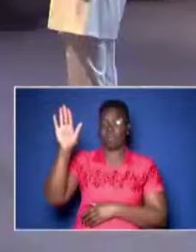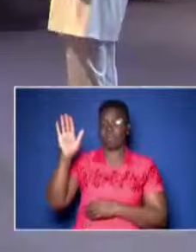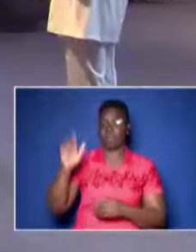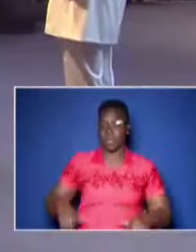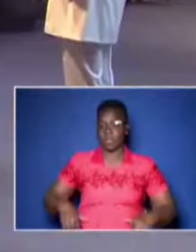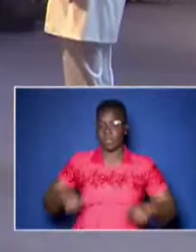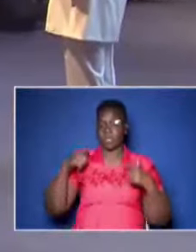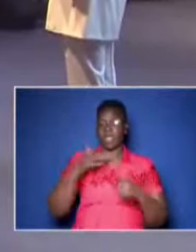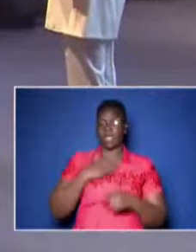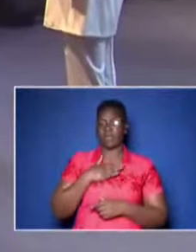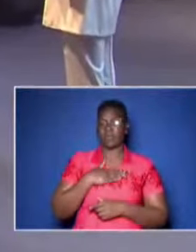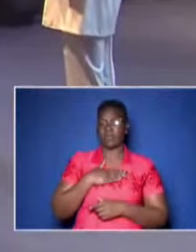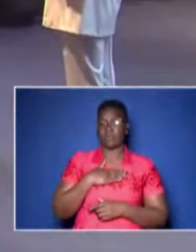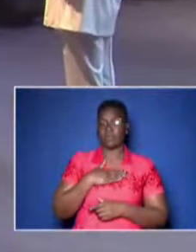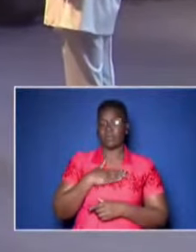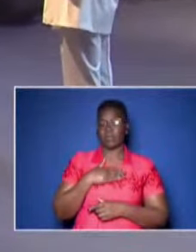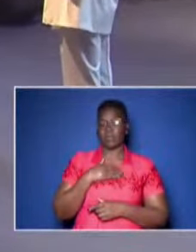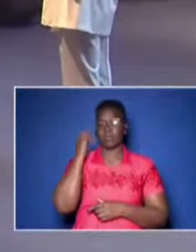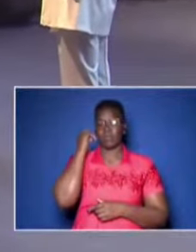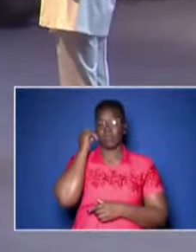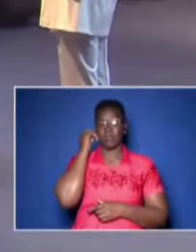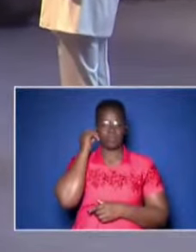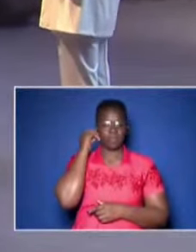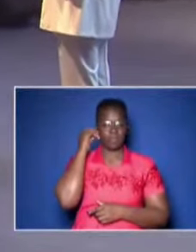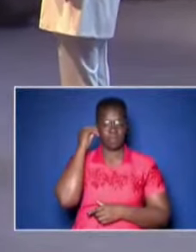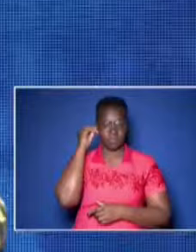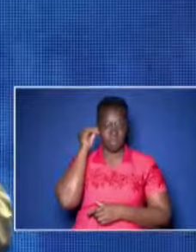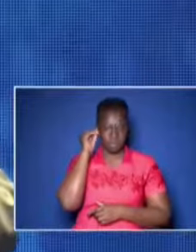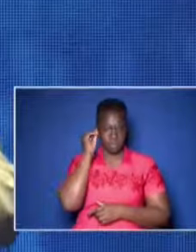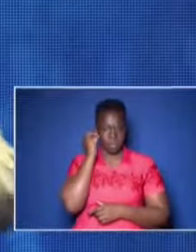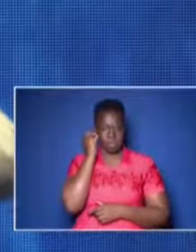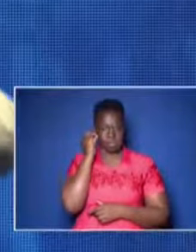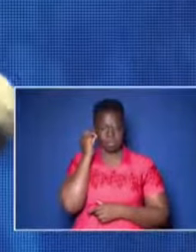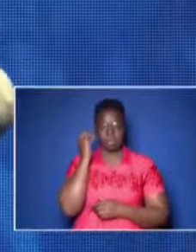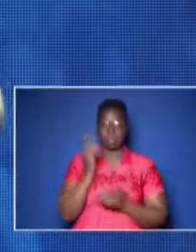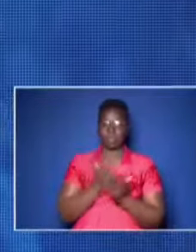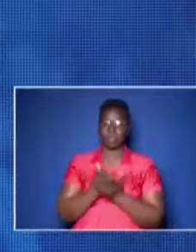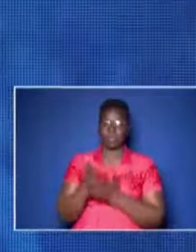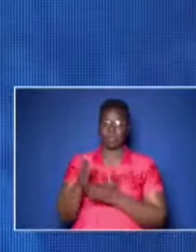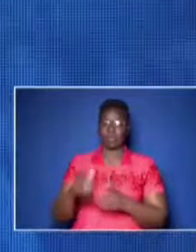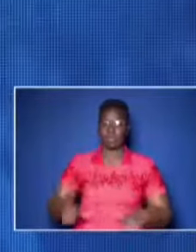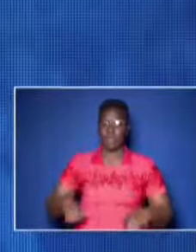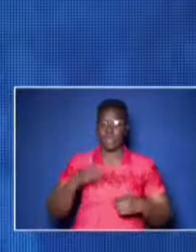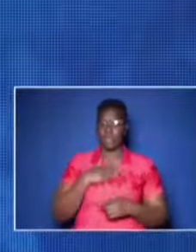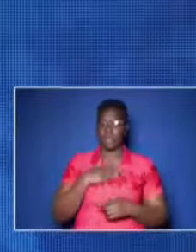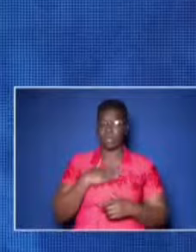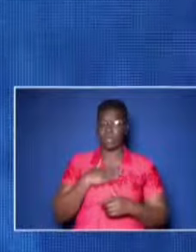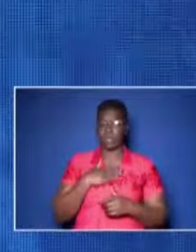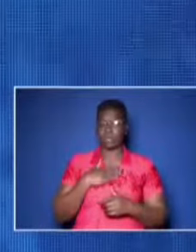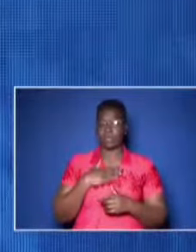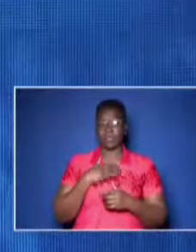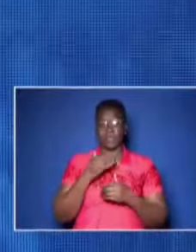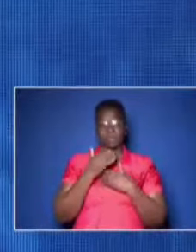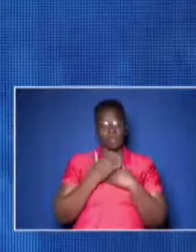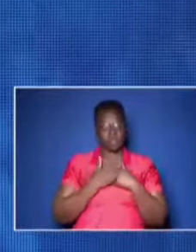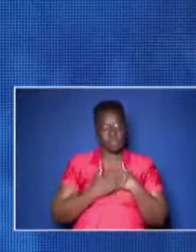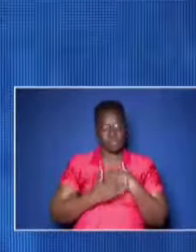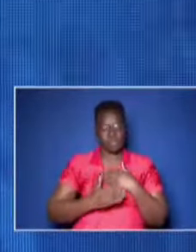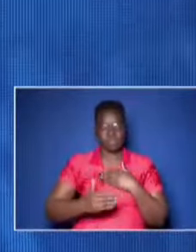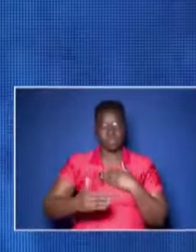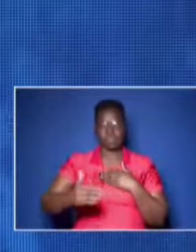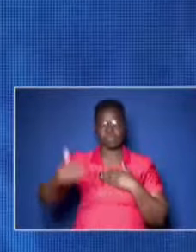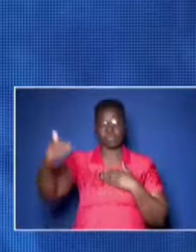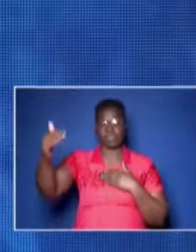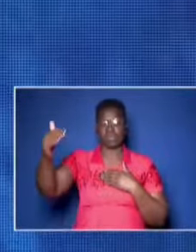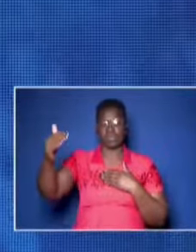life in my life through my life through my life all the days of my life all the days of my